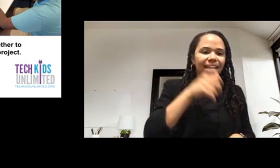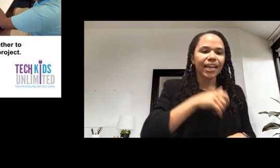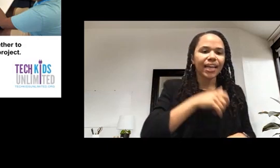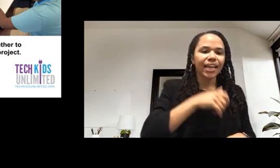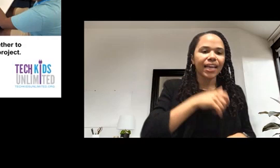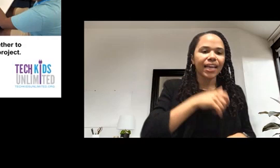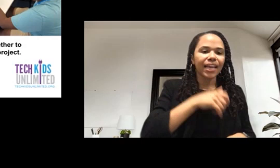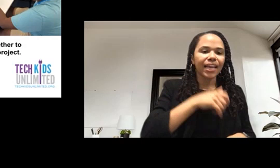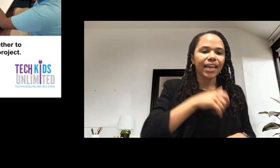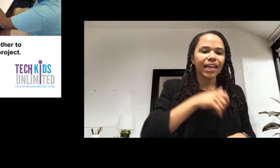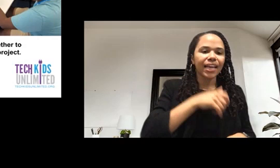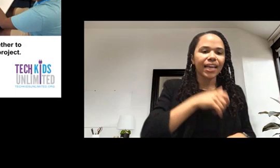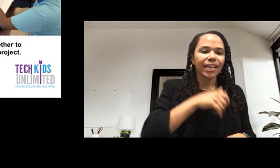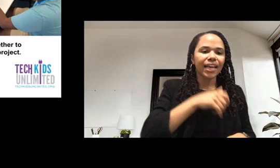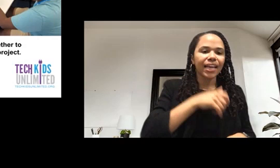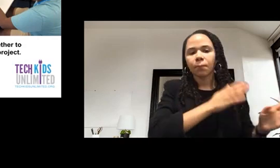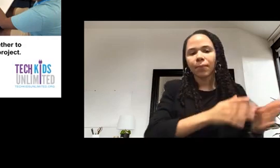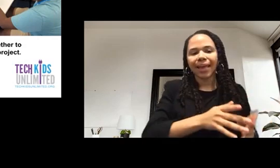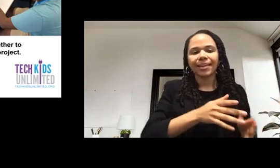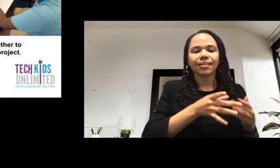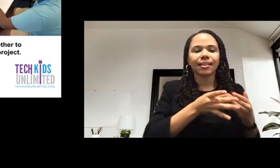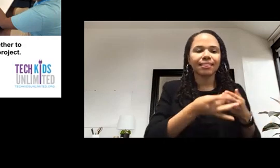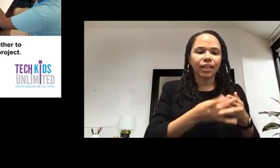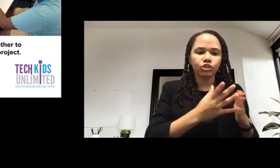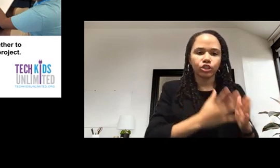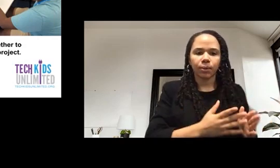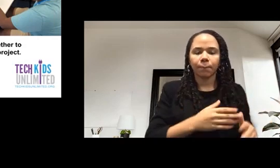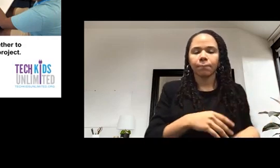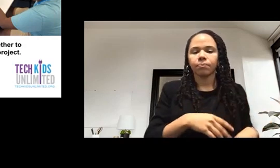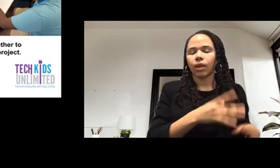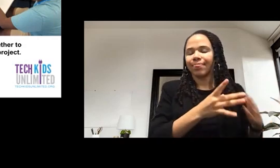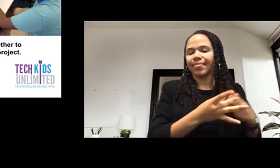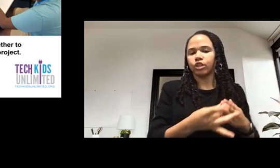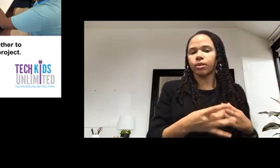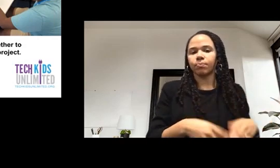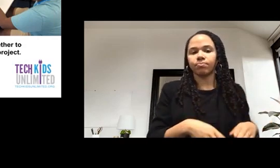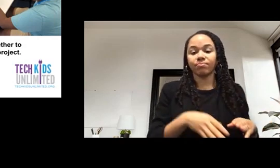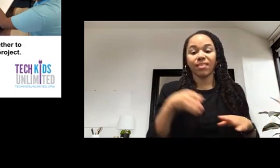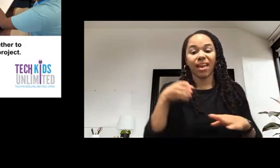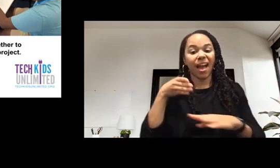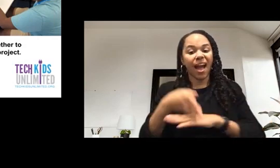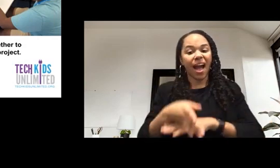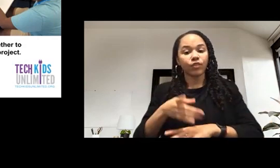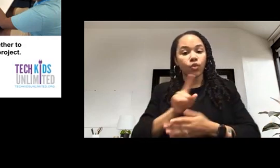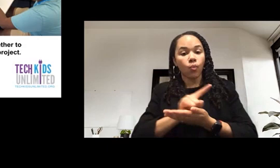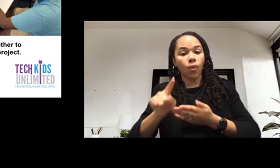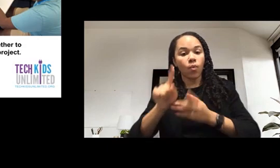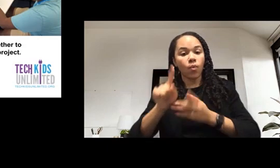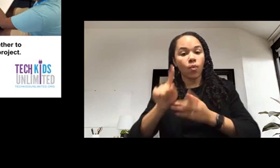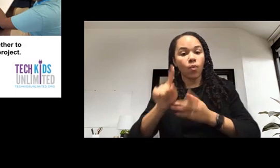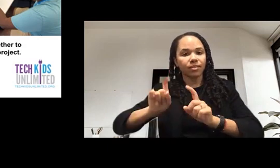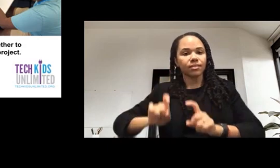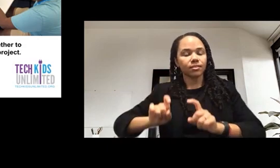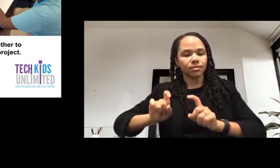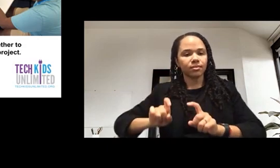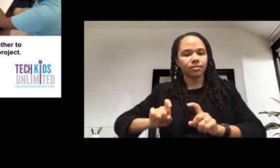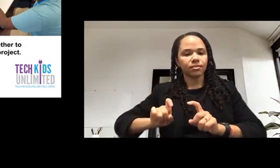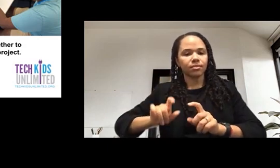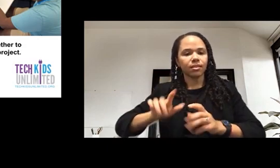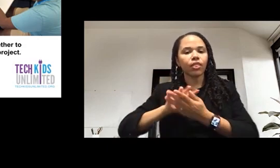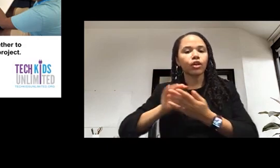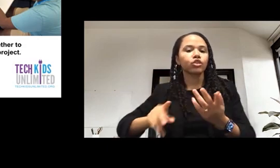leadership, and then at post-test, after 1 week, they saw that,